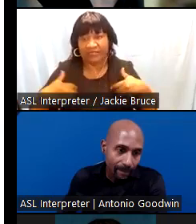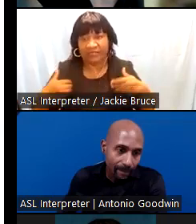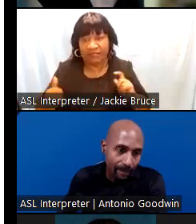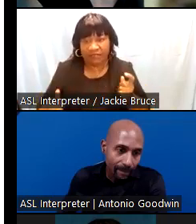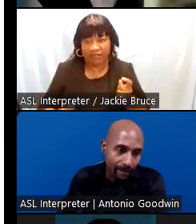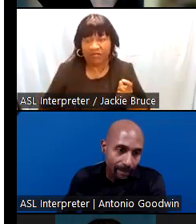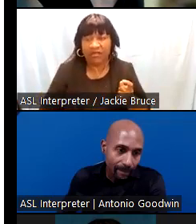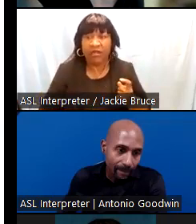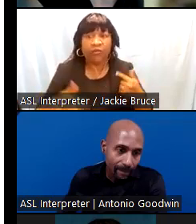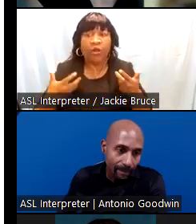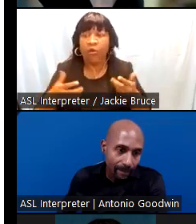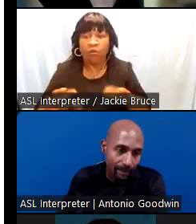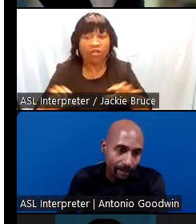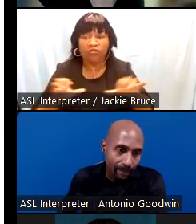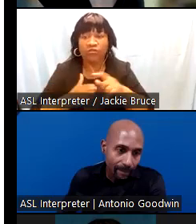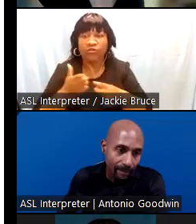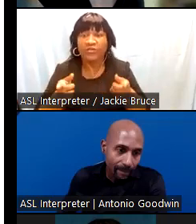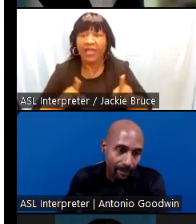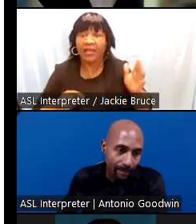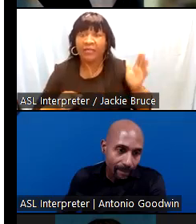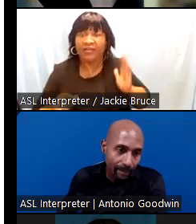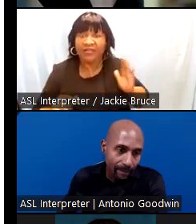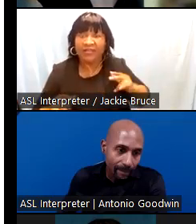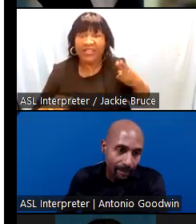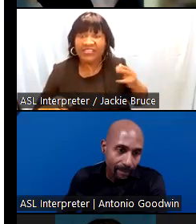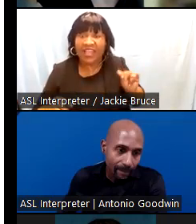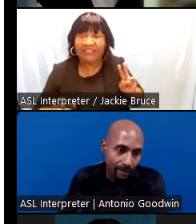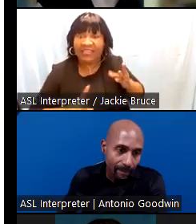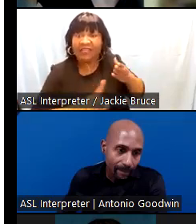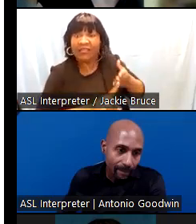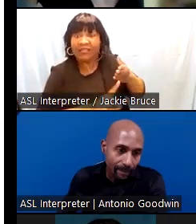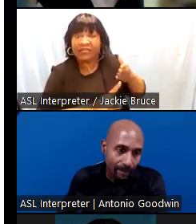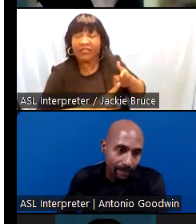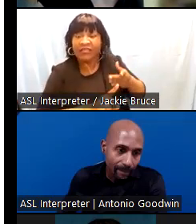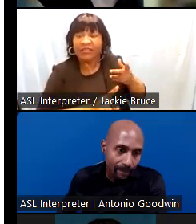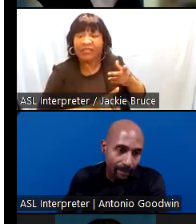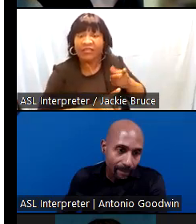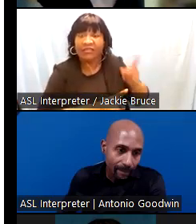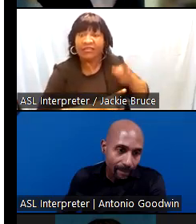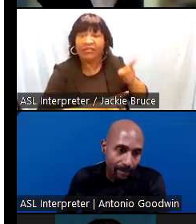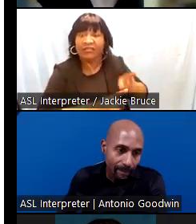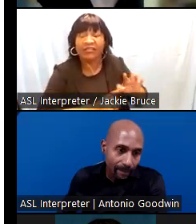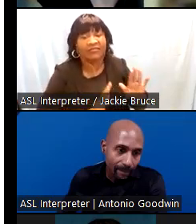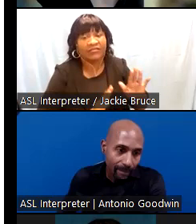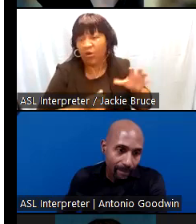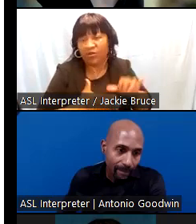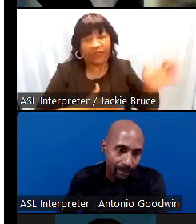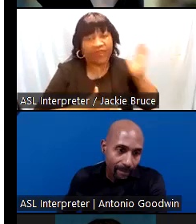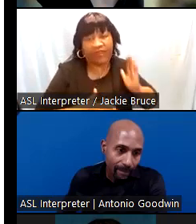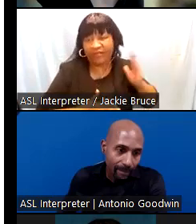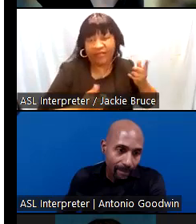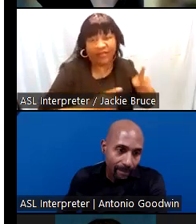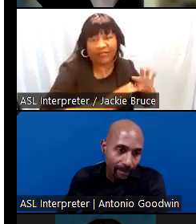want to do what happened during the HIV, the beginnings of HIV, because